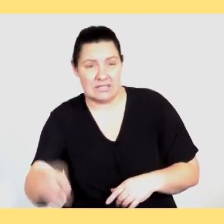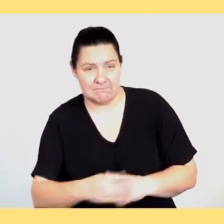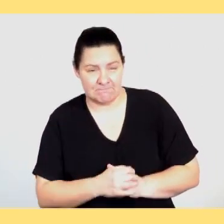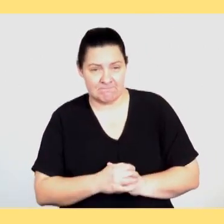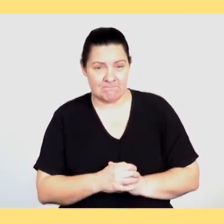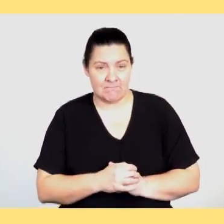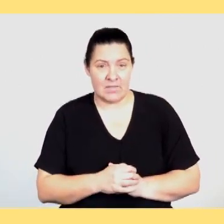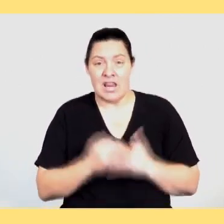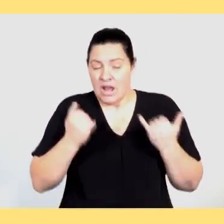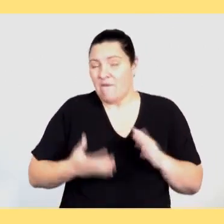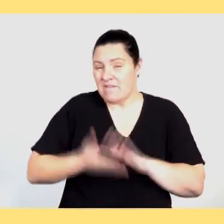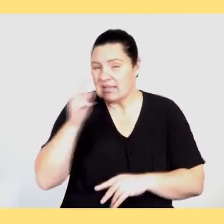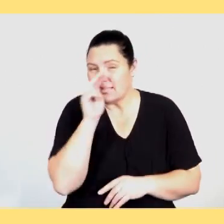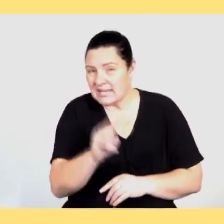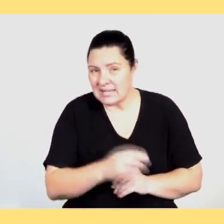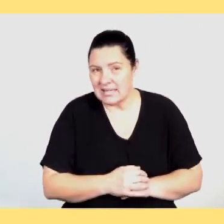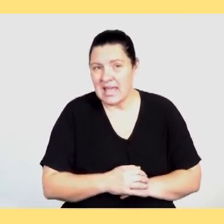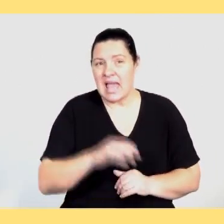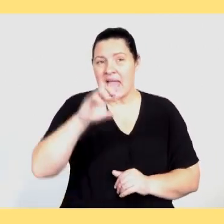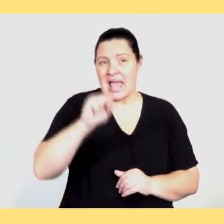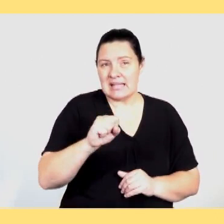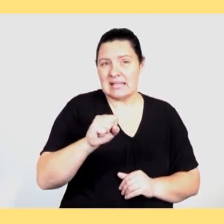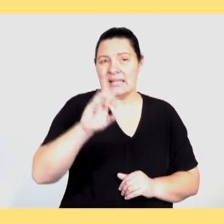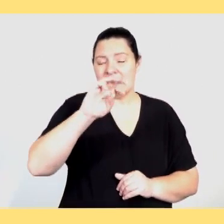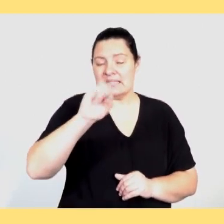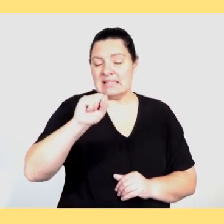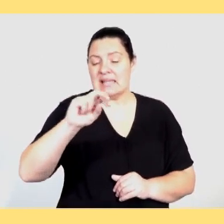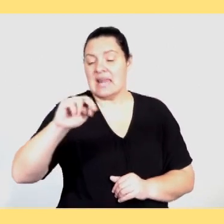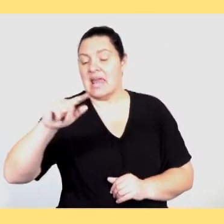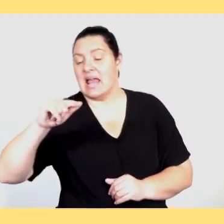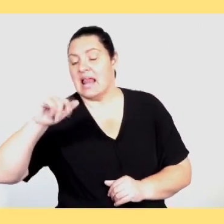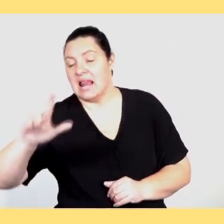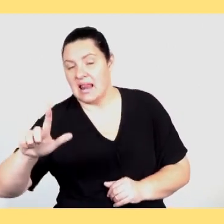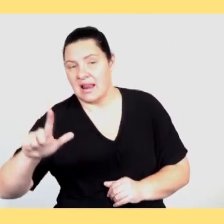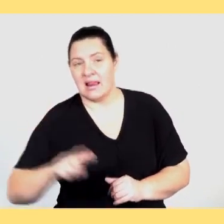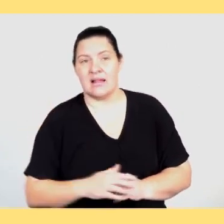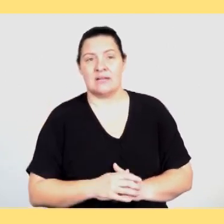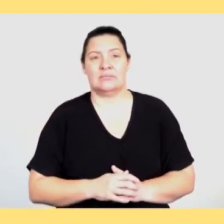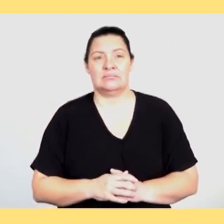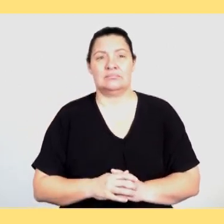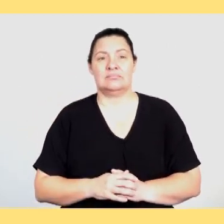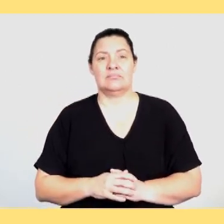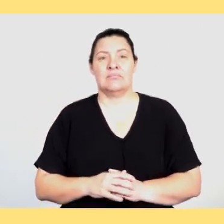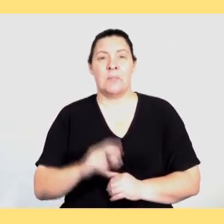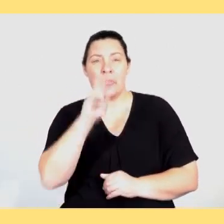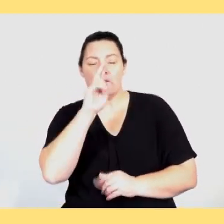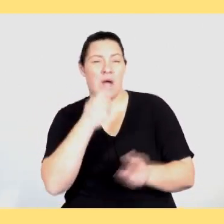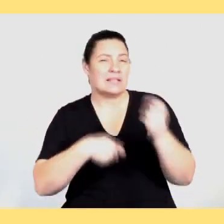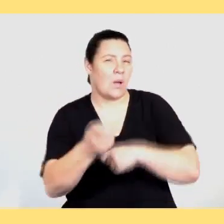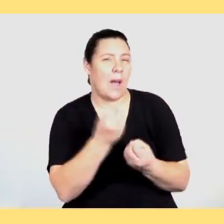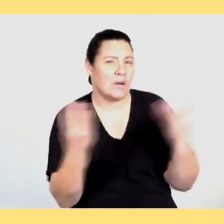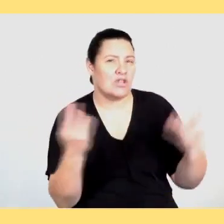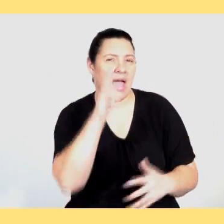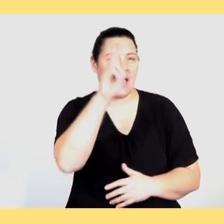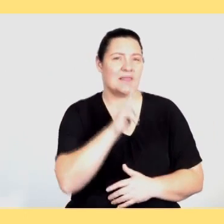19,340. Let's quickly go now. Let's look at a snail. A snail, all right? And we sold goods of